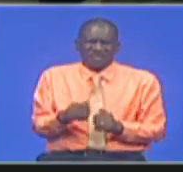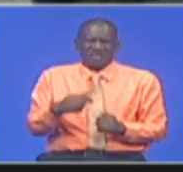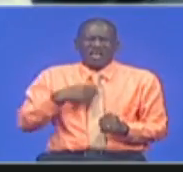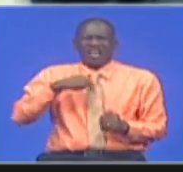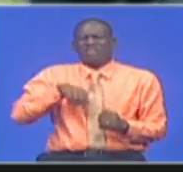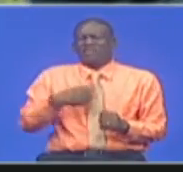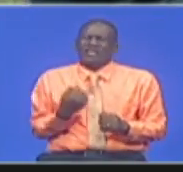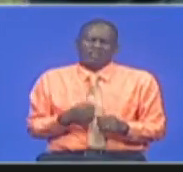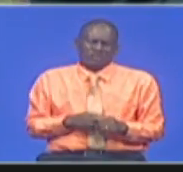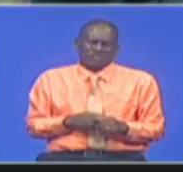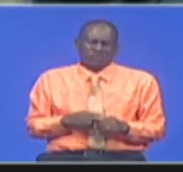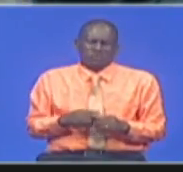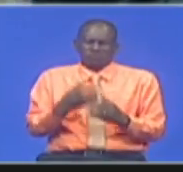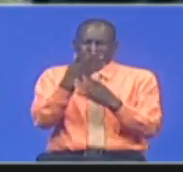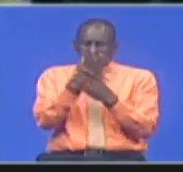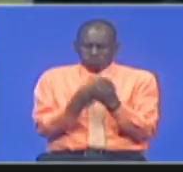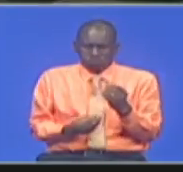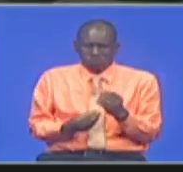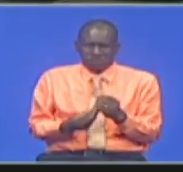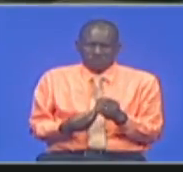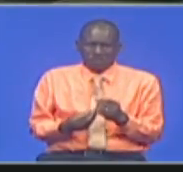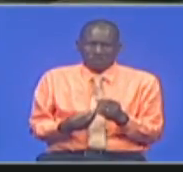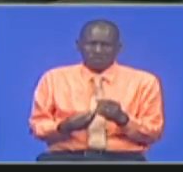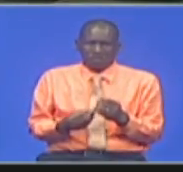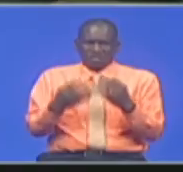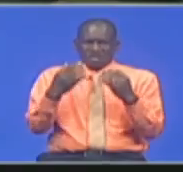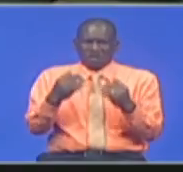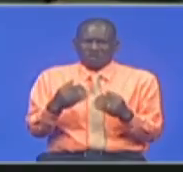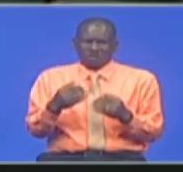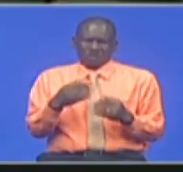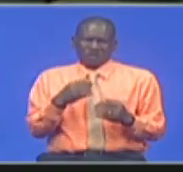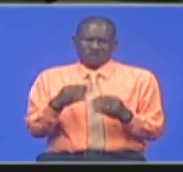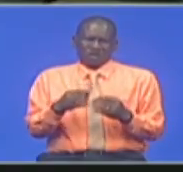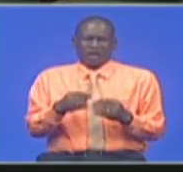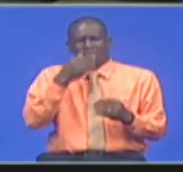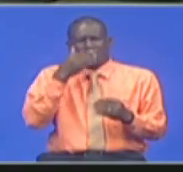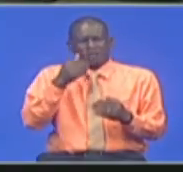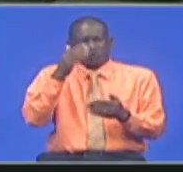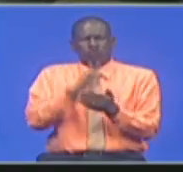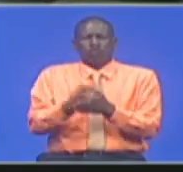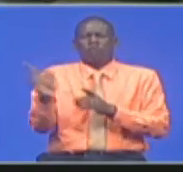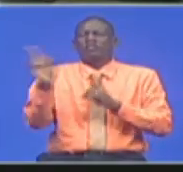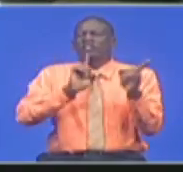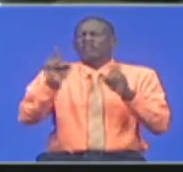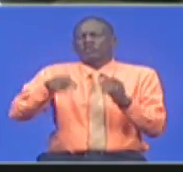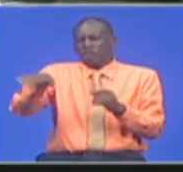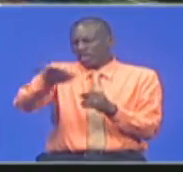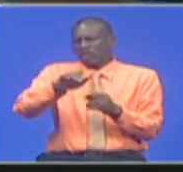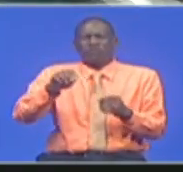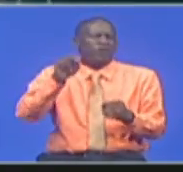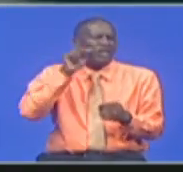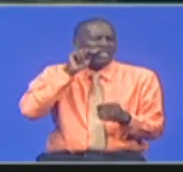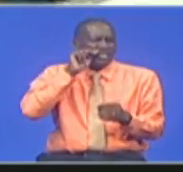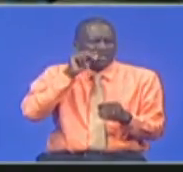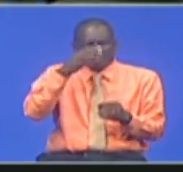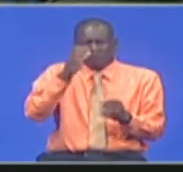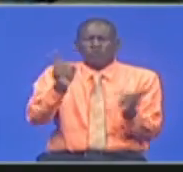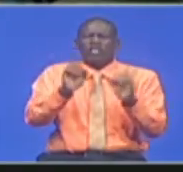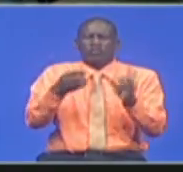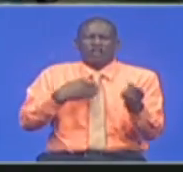touched. Reason being, a club like Gor failing to travel to places like Nigeria just because they are lacking